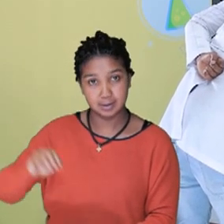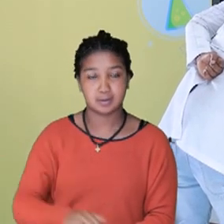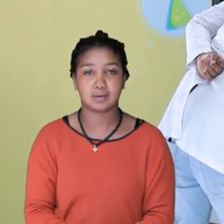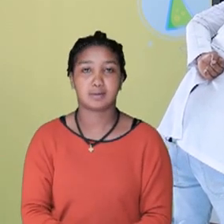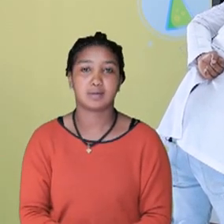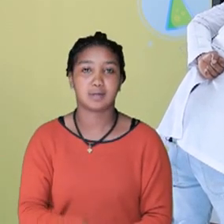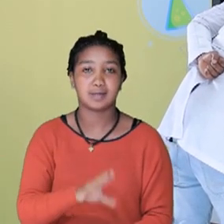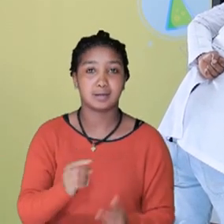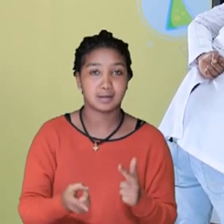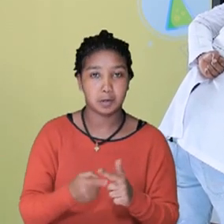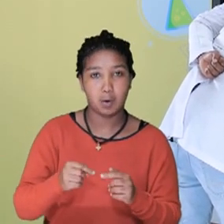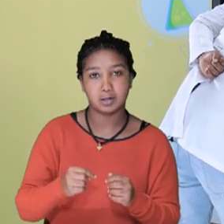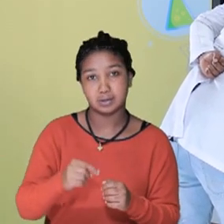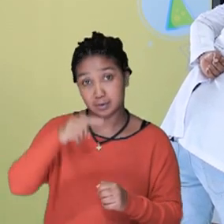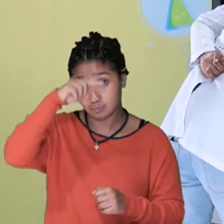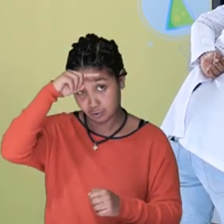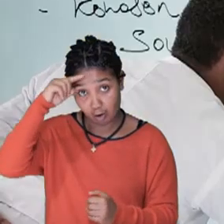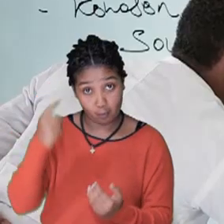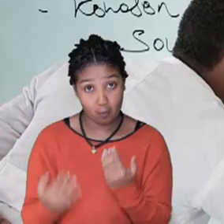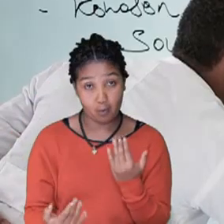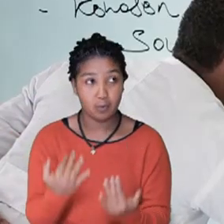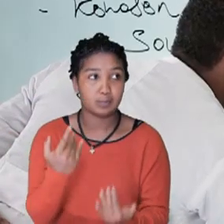and also charcoal,